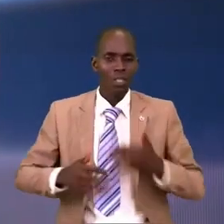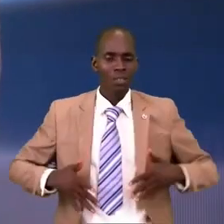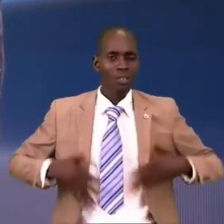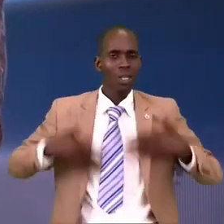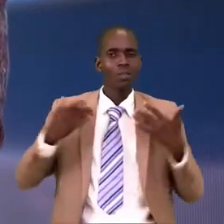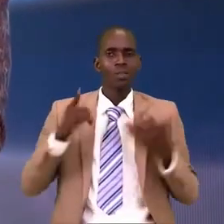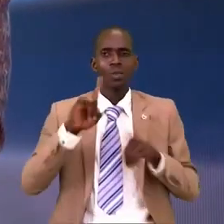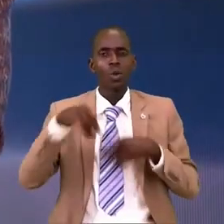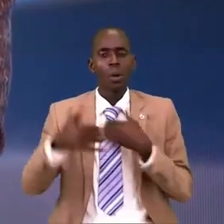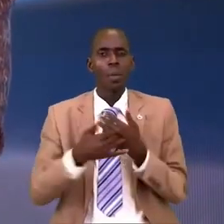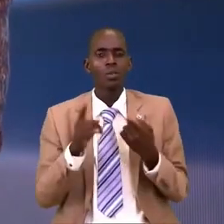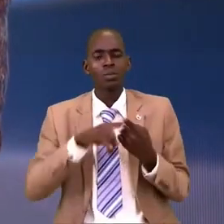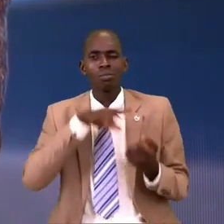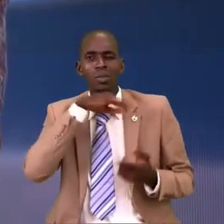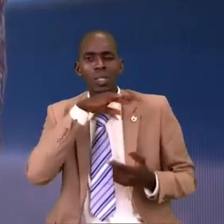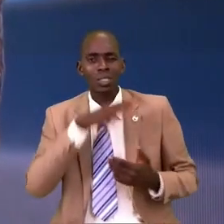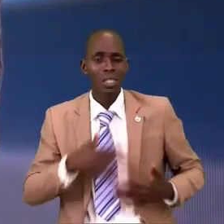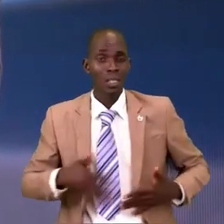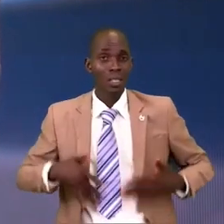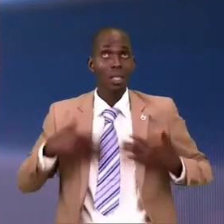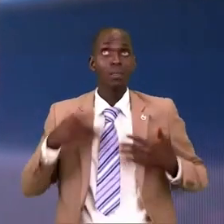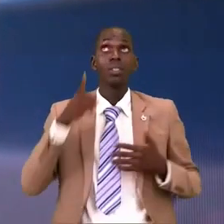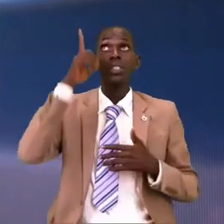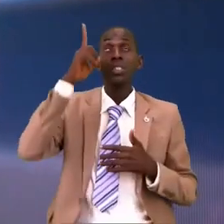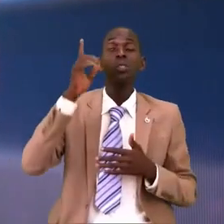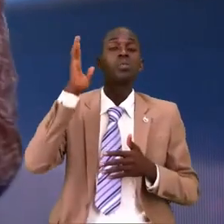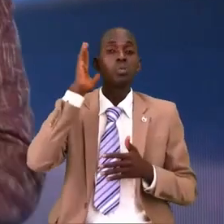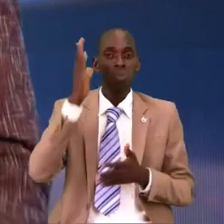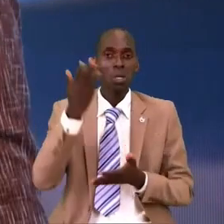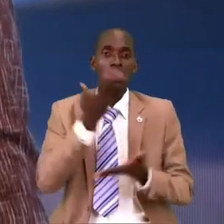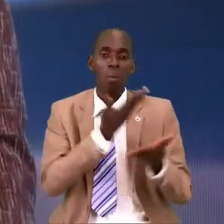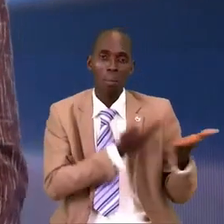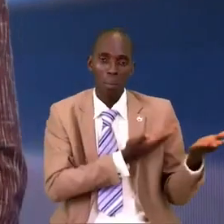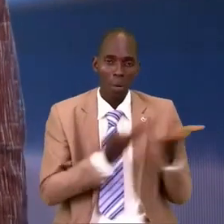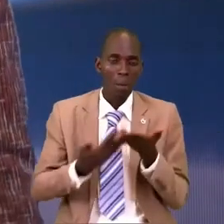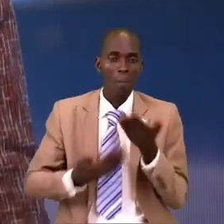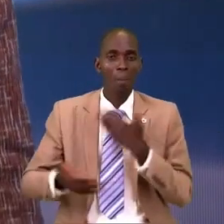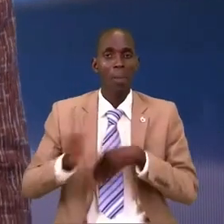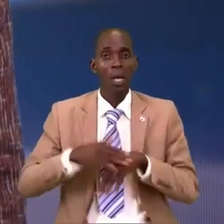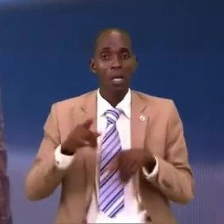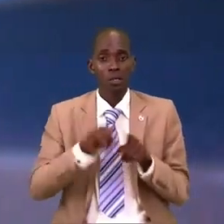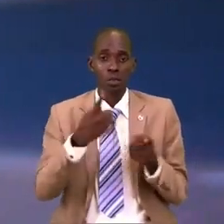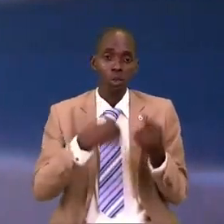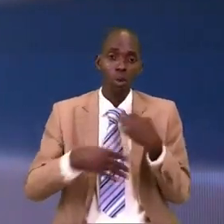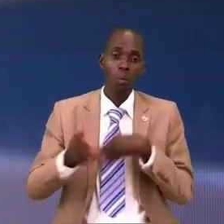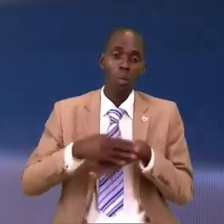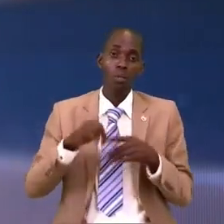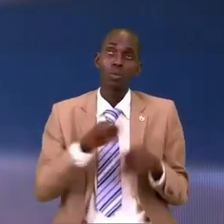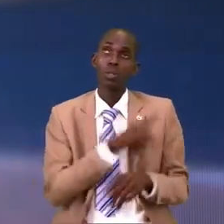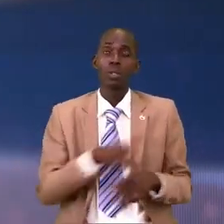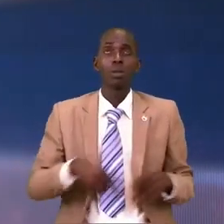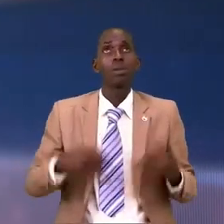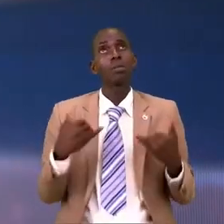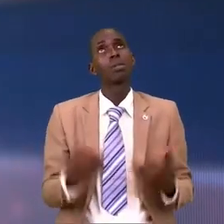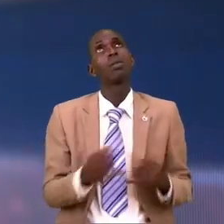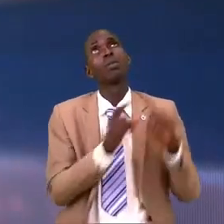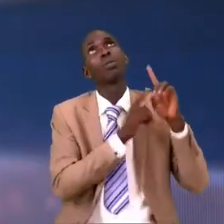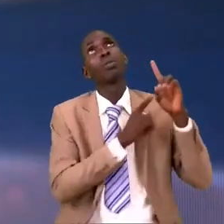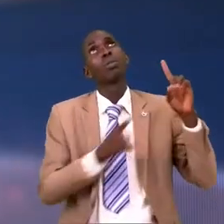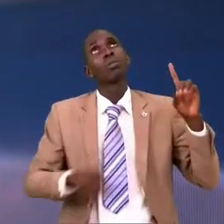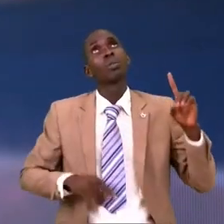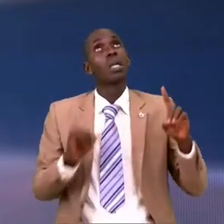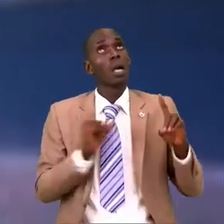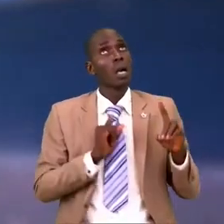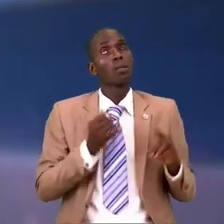say, Lord, I went away, I've gone far away, but I'm coming back home, the mercy of the